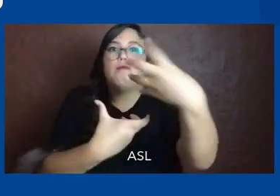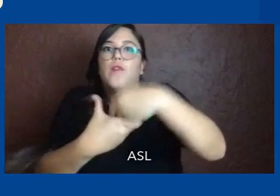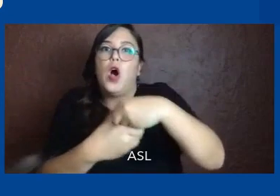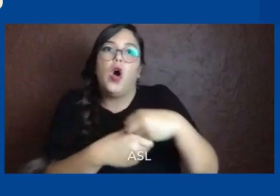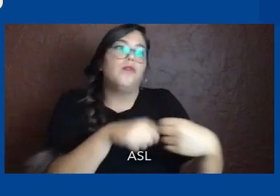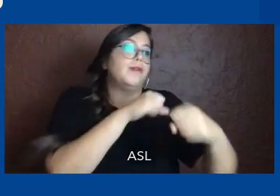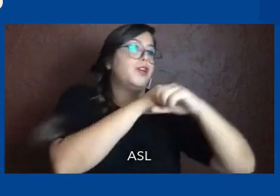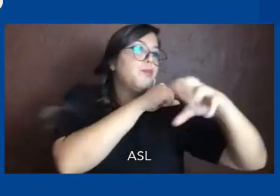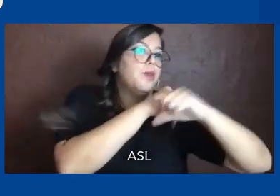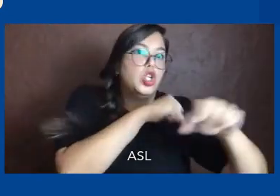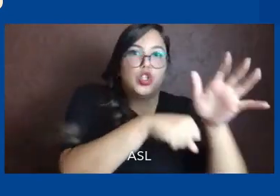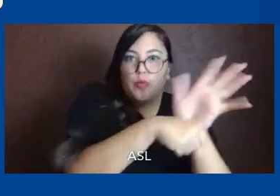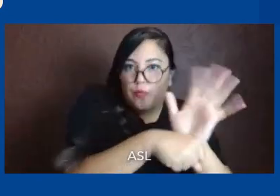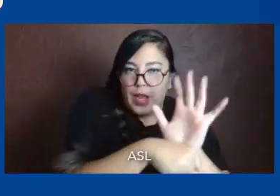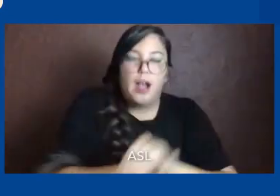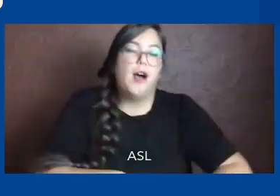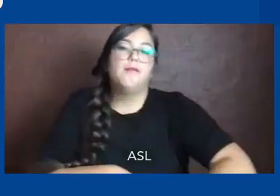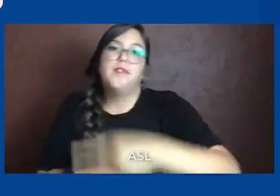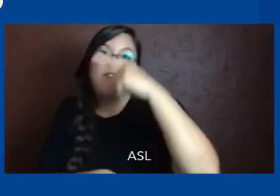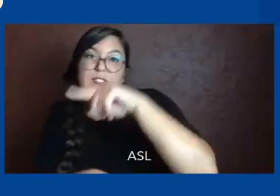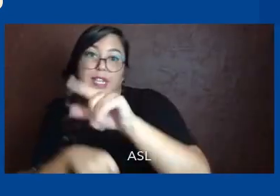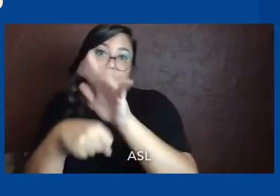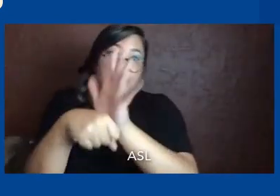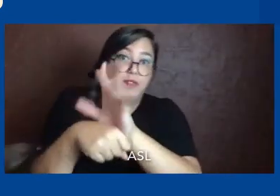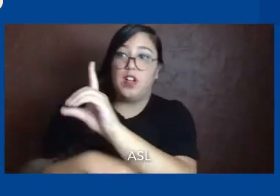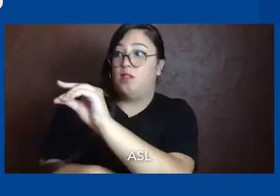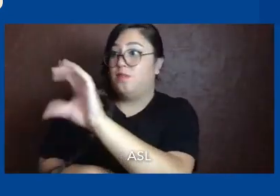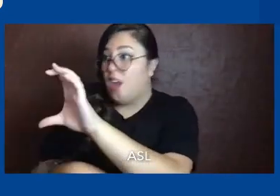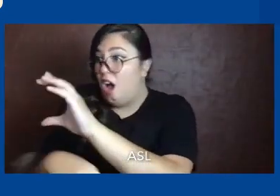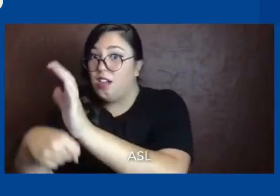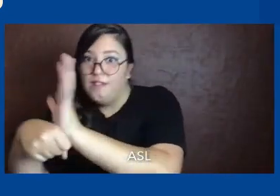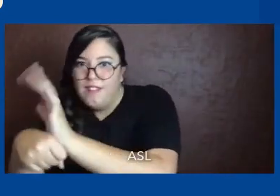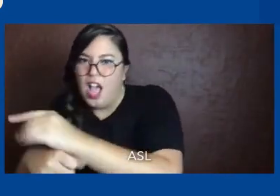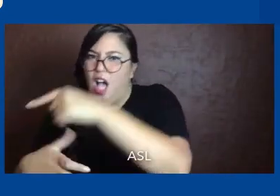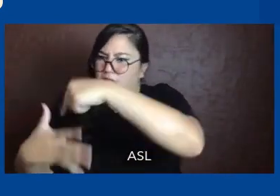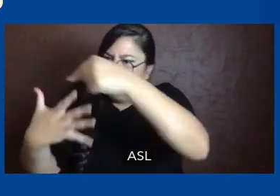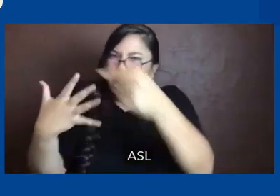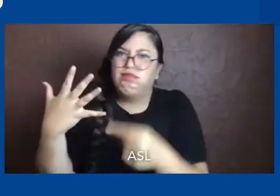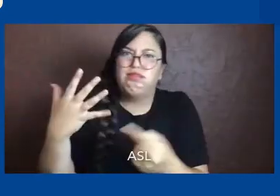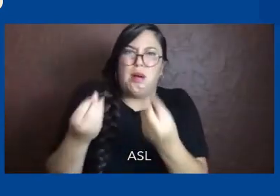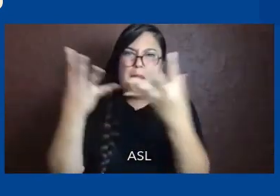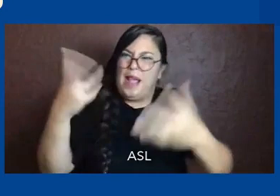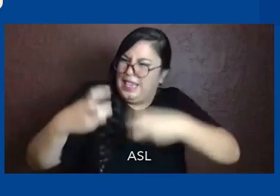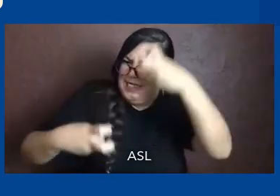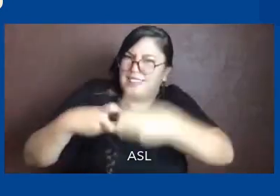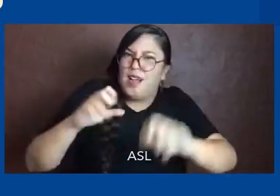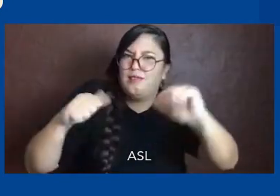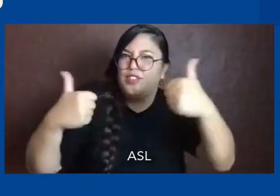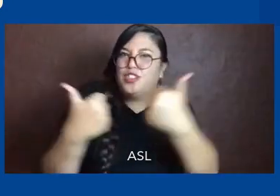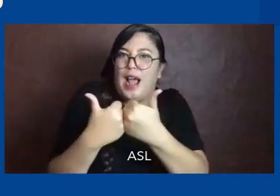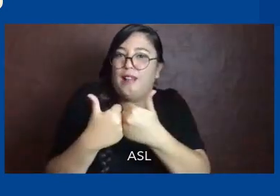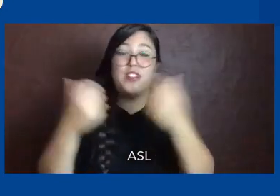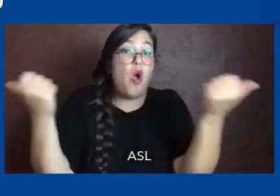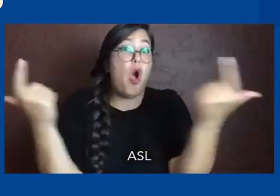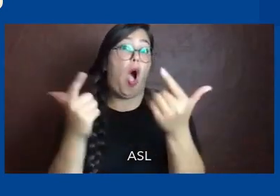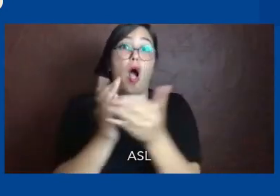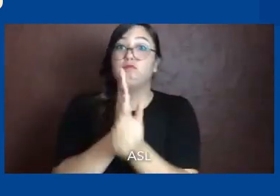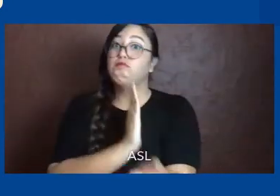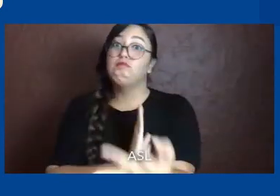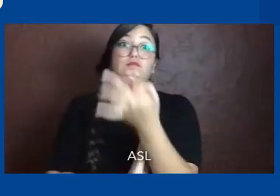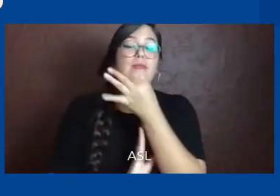documentary filmmaker. Any one of these things is hard, and I can't do all of them well. And I